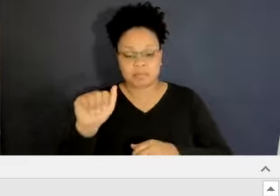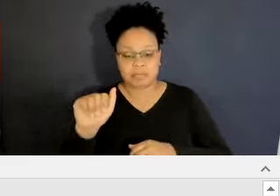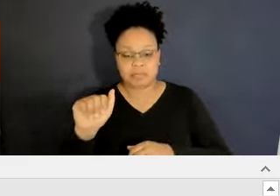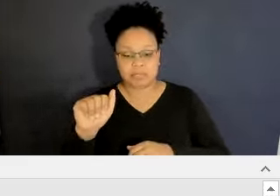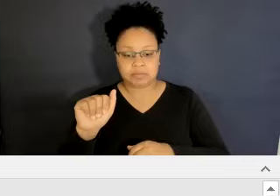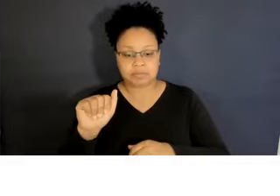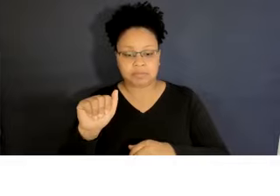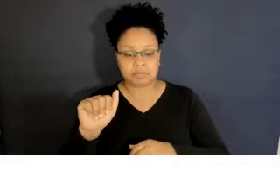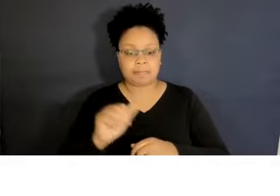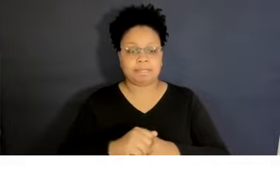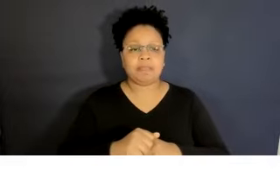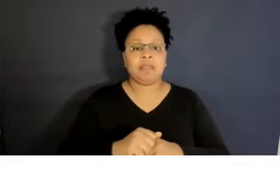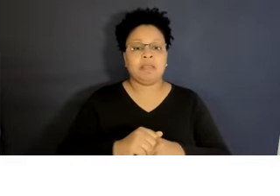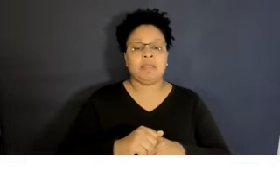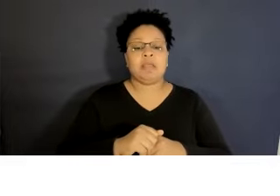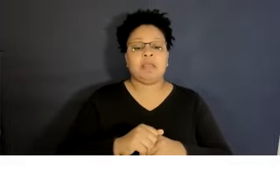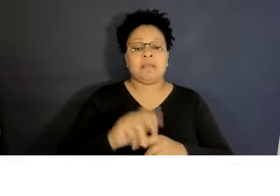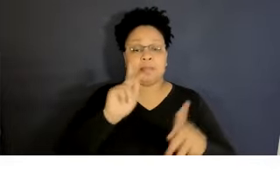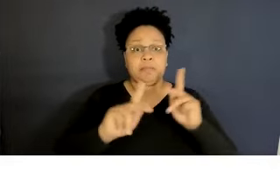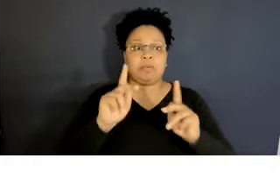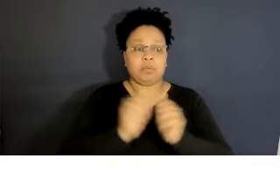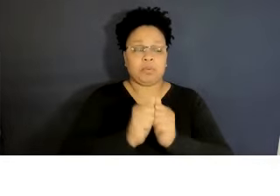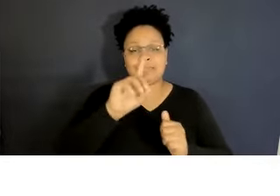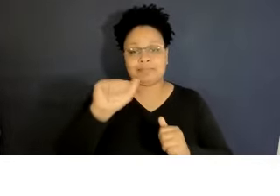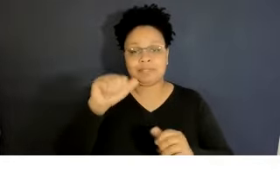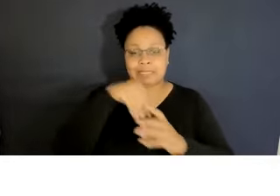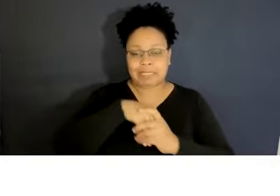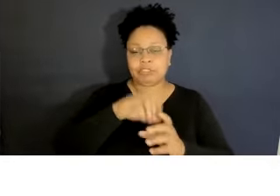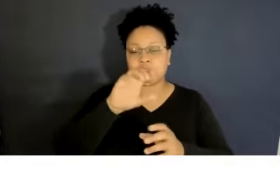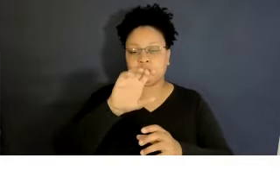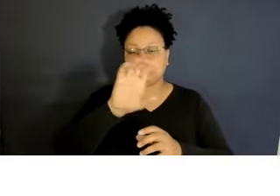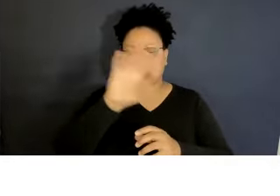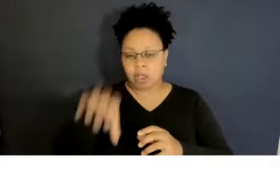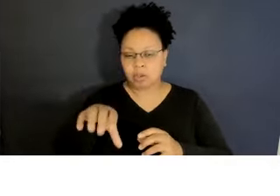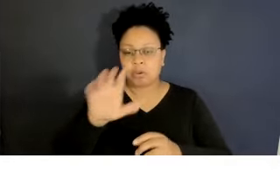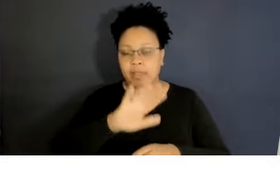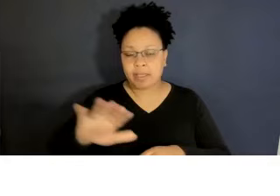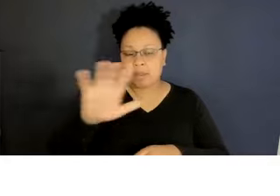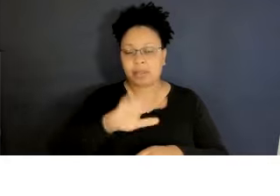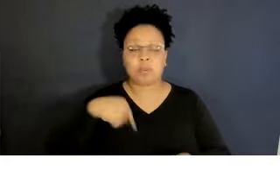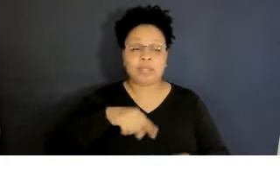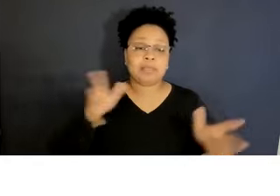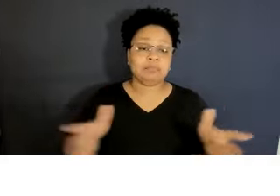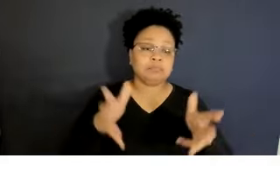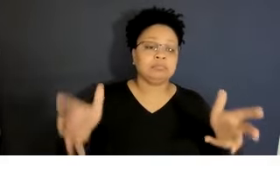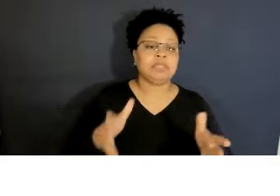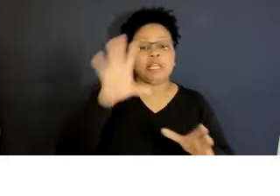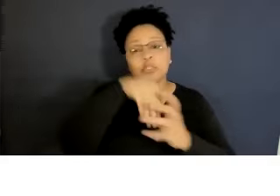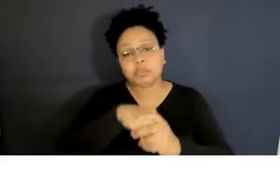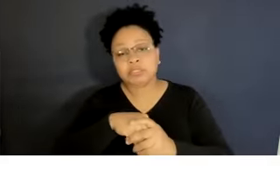people of color with disabilities in the Chicagoland area. And we usually promote inclusion, disability